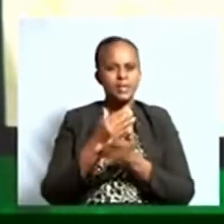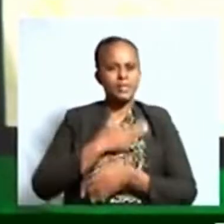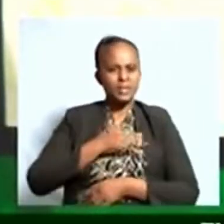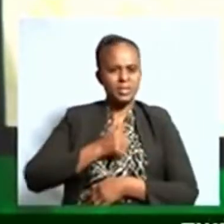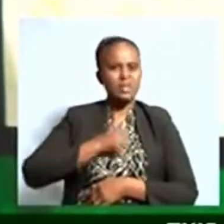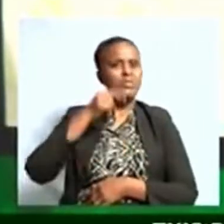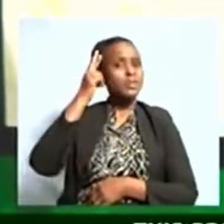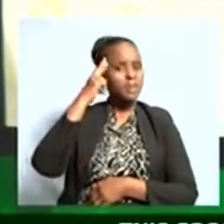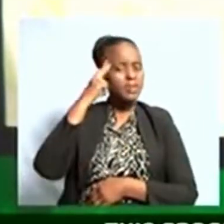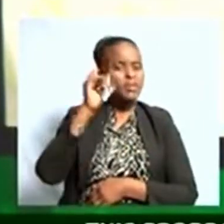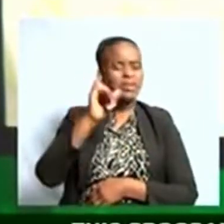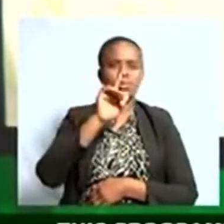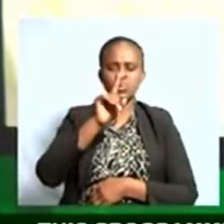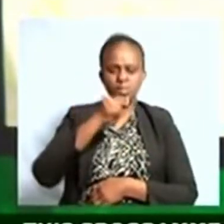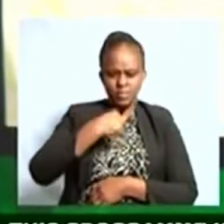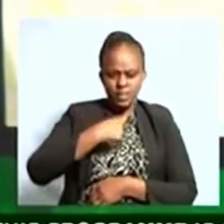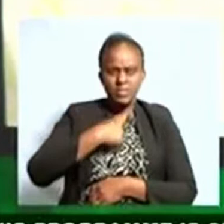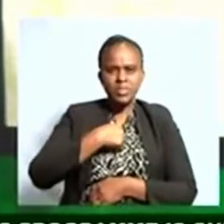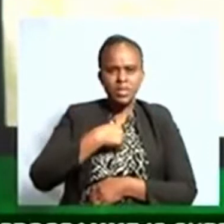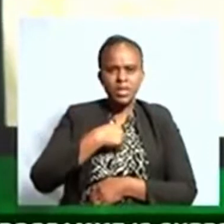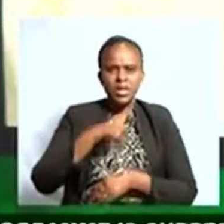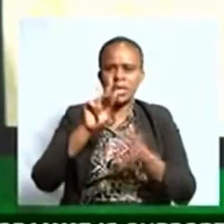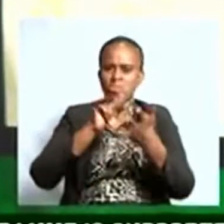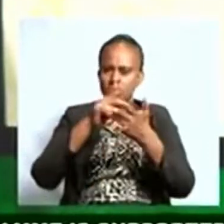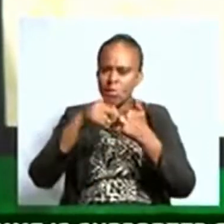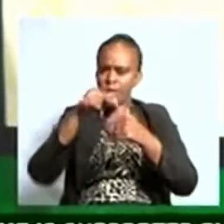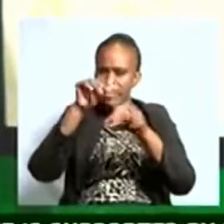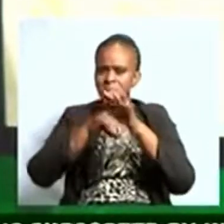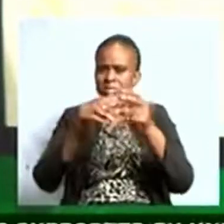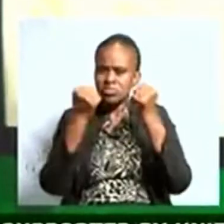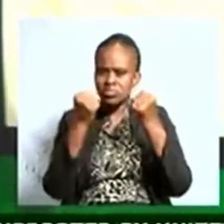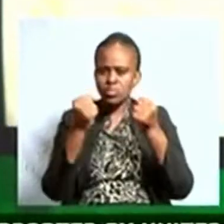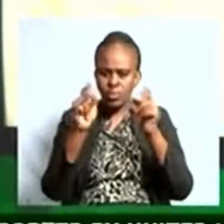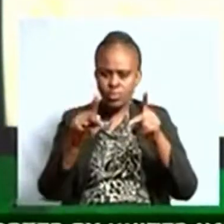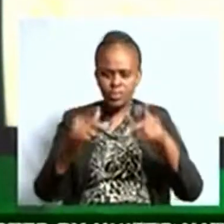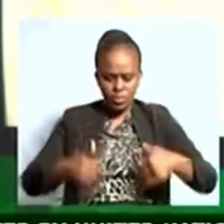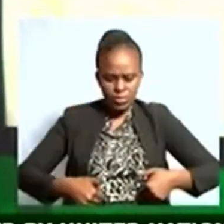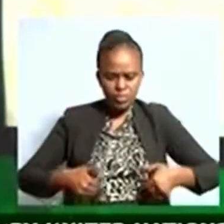well because I was one of the anchors of that program as his youth chairman.